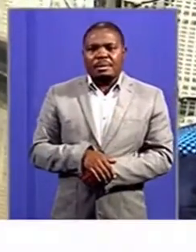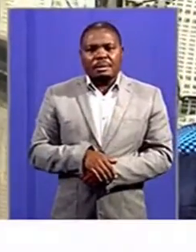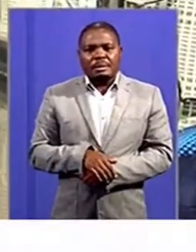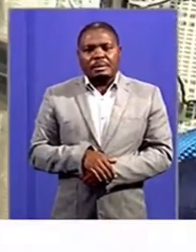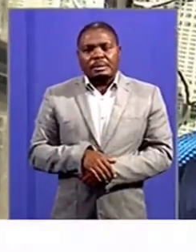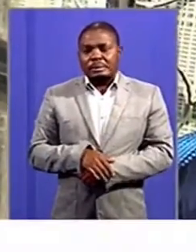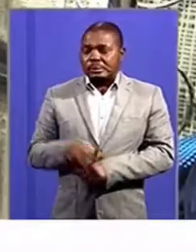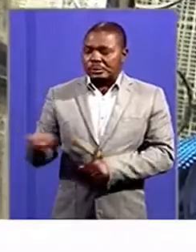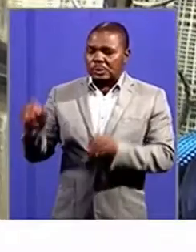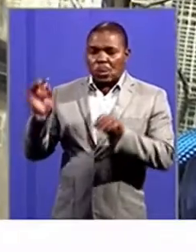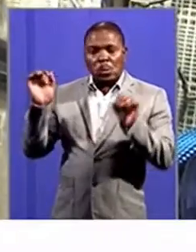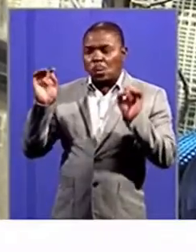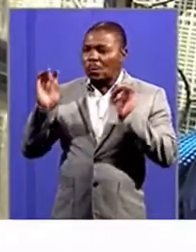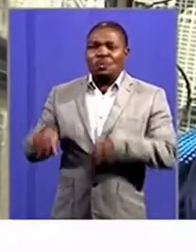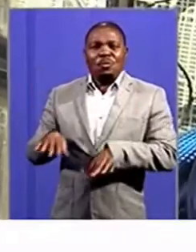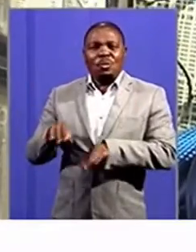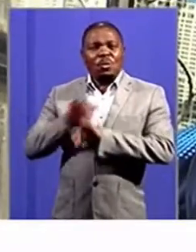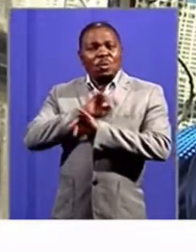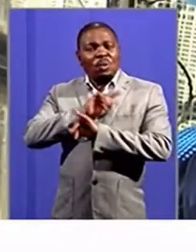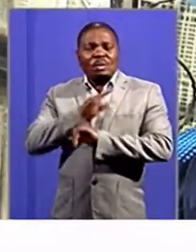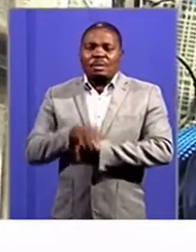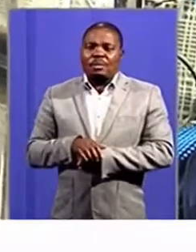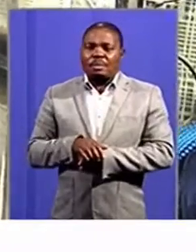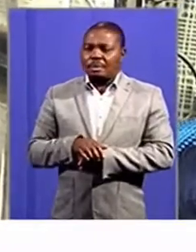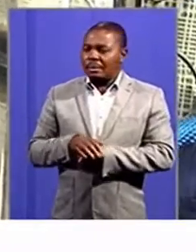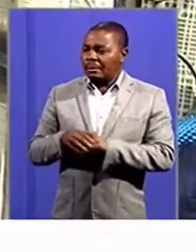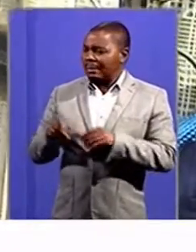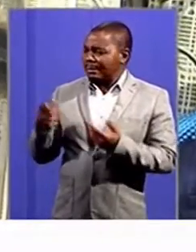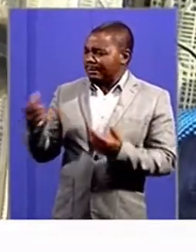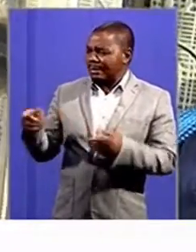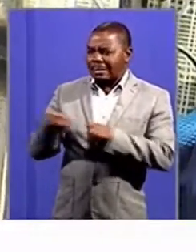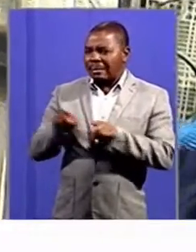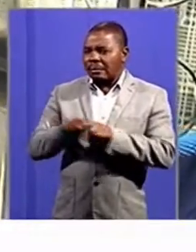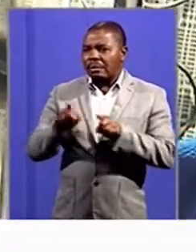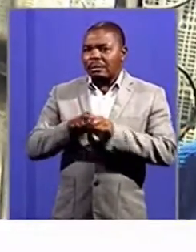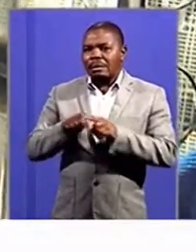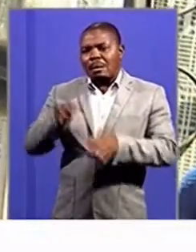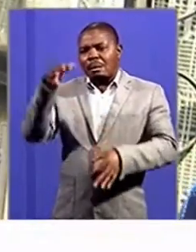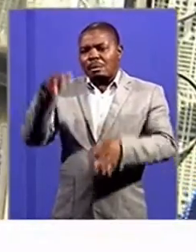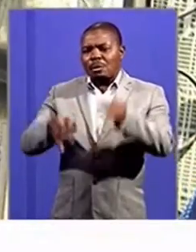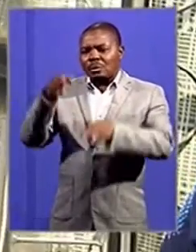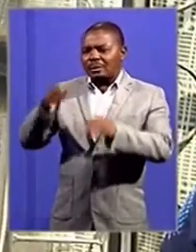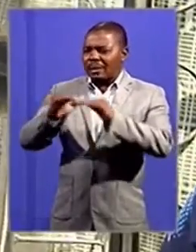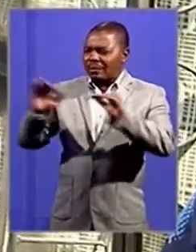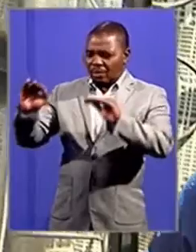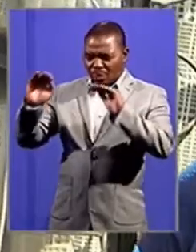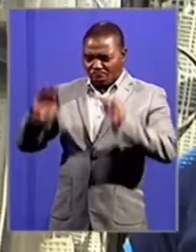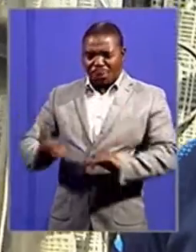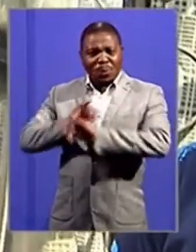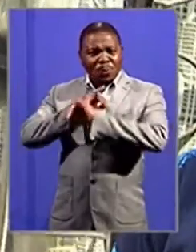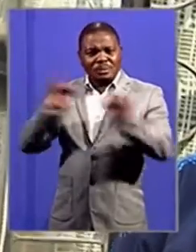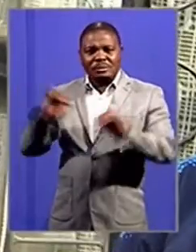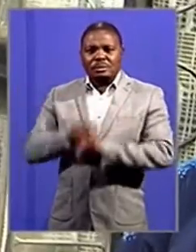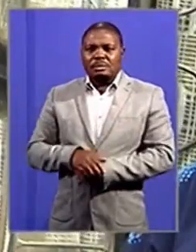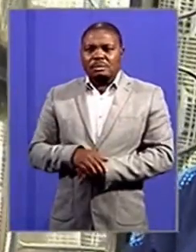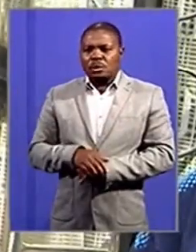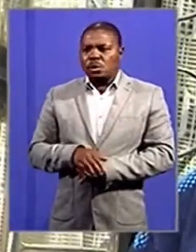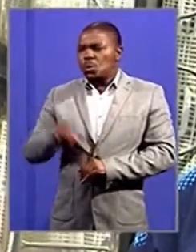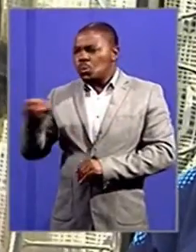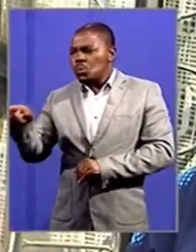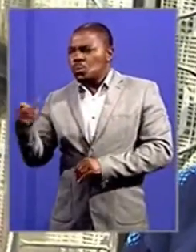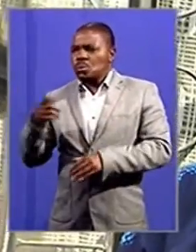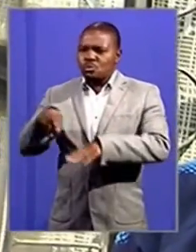disgusting. You know, that is now really below the belt politics. You cannot play